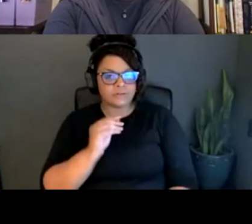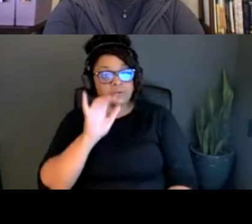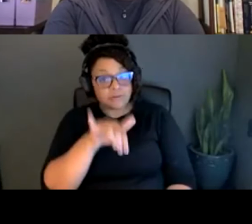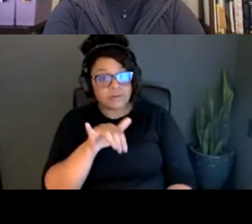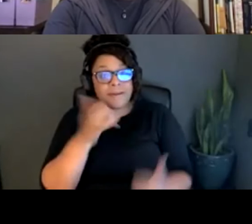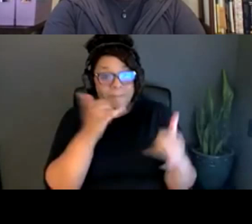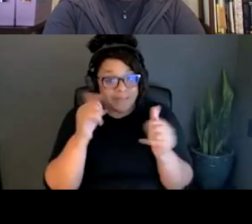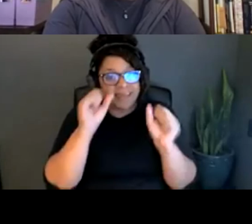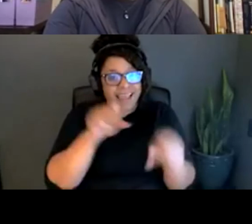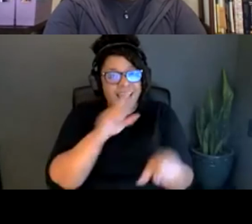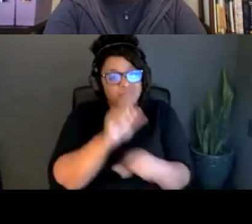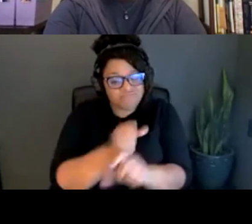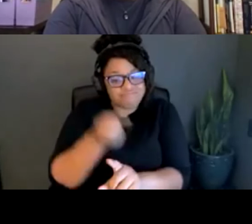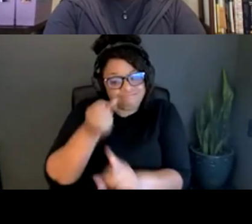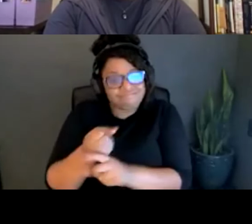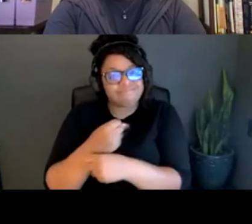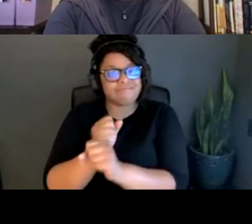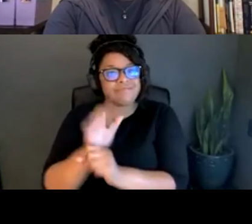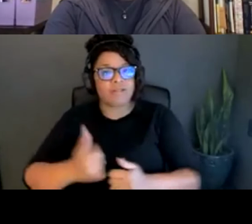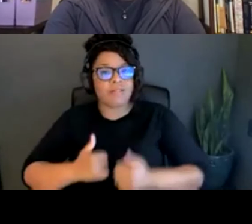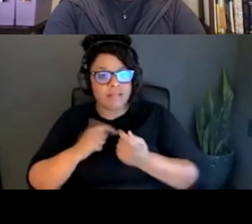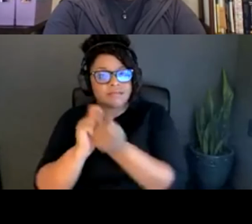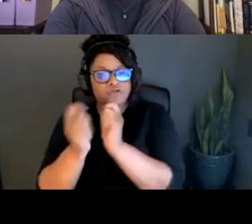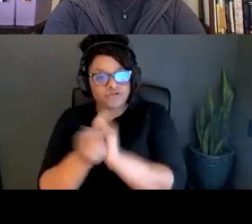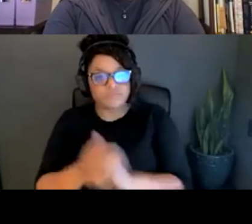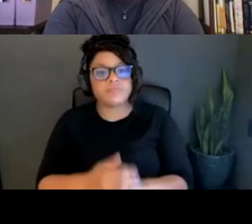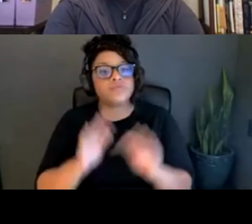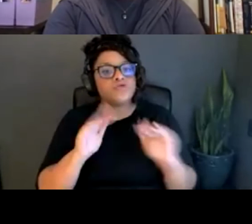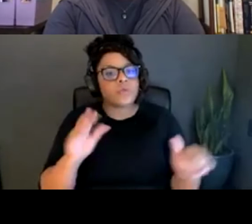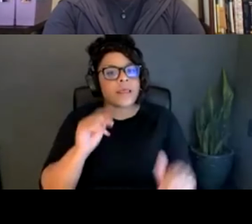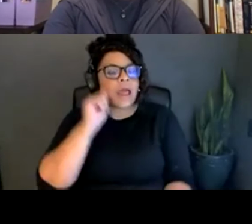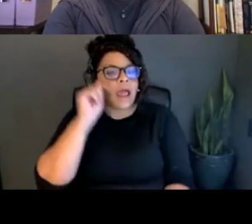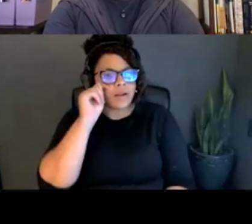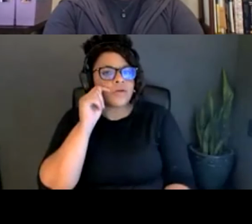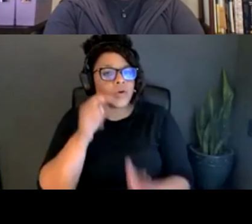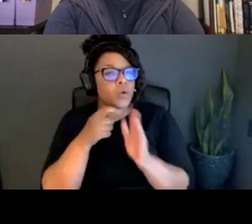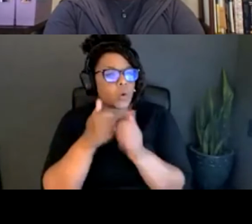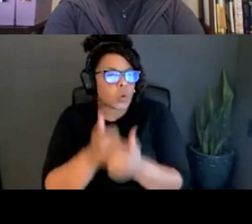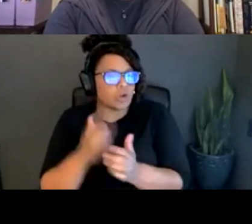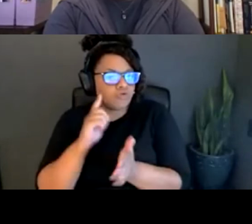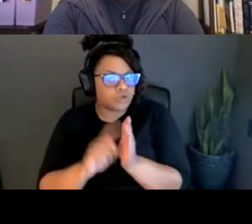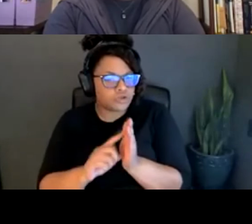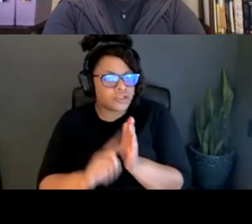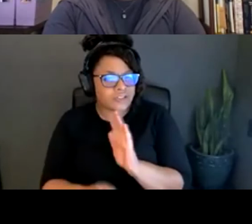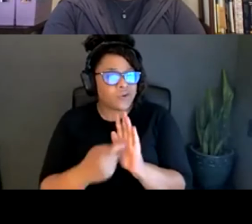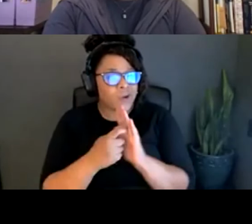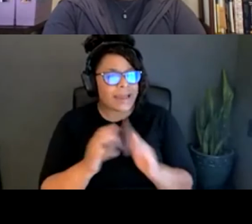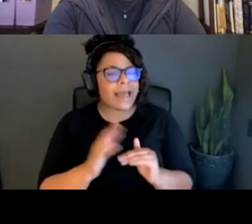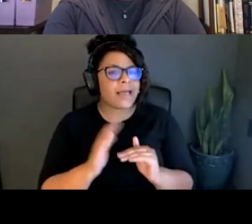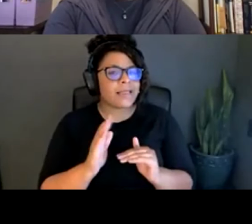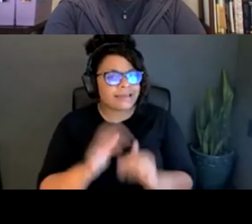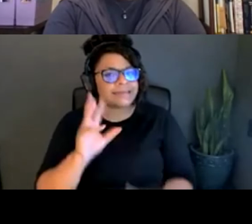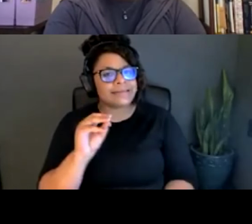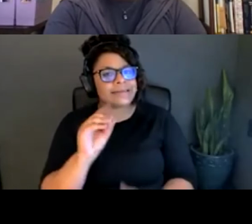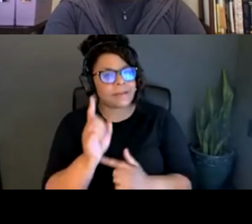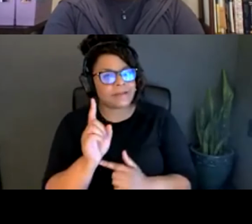of children. Children and adolescents, according to research, requires at least 60